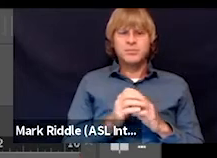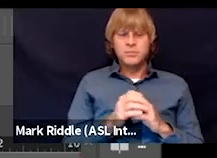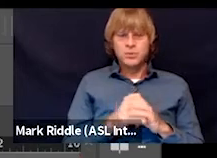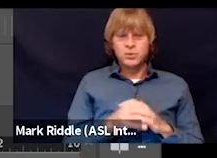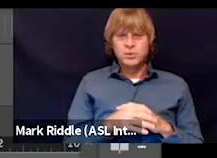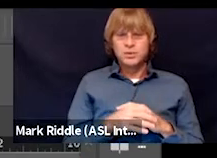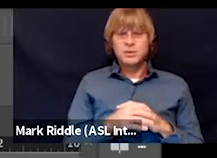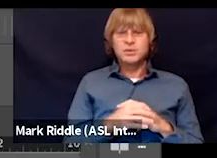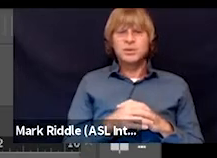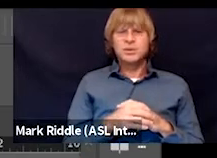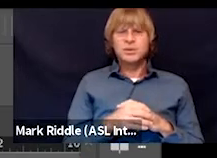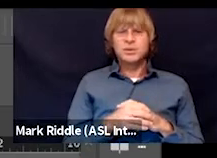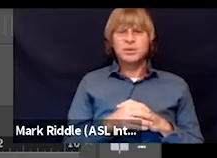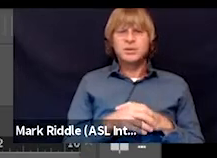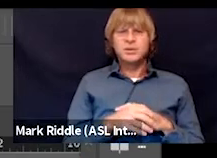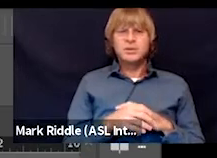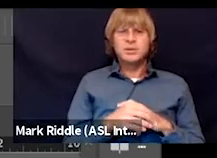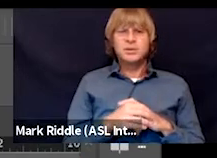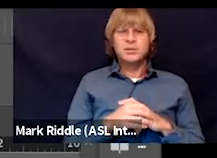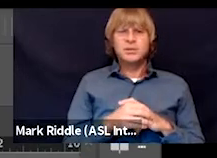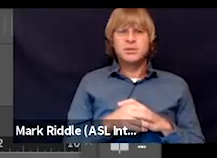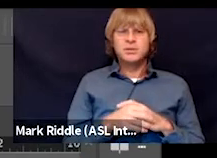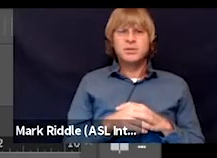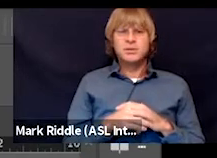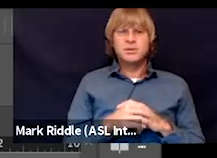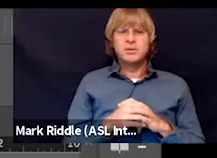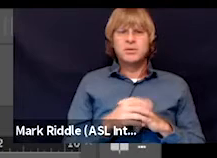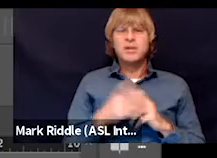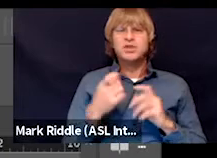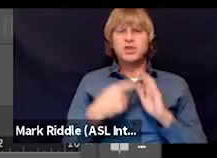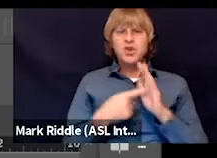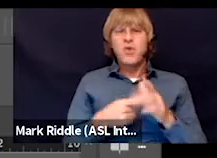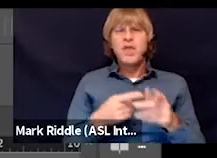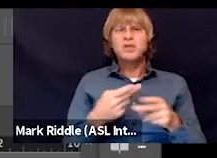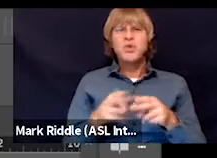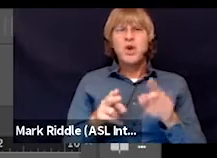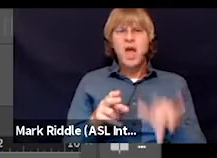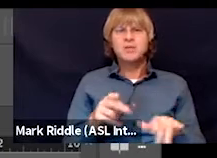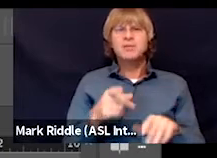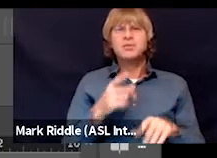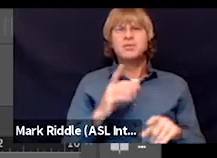So let's see what's next. Okay, I just showed you that shortcut, so